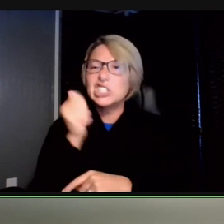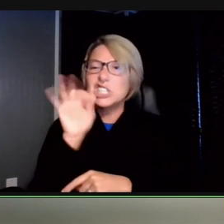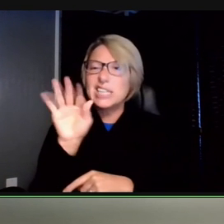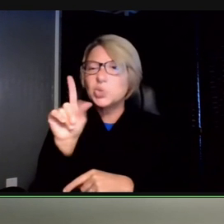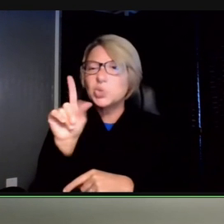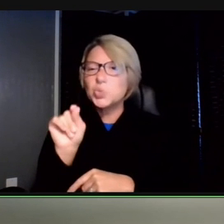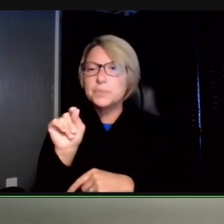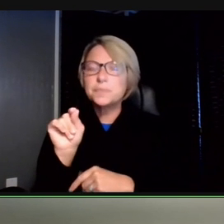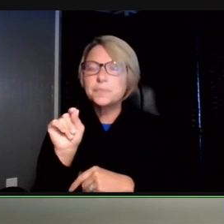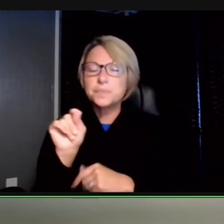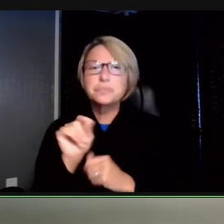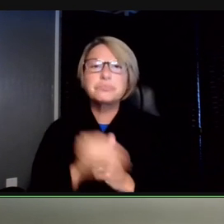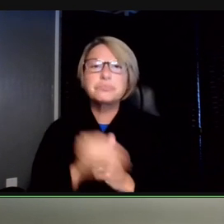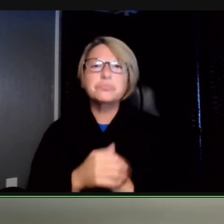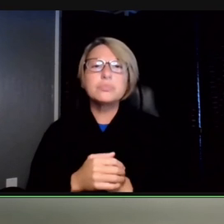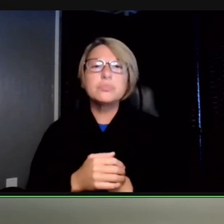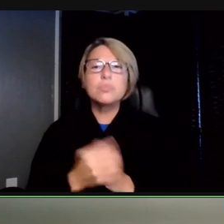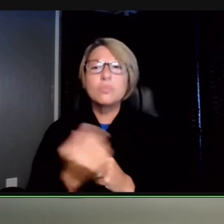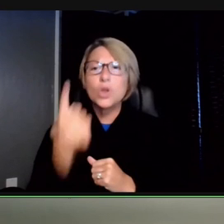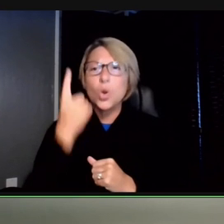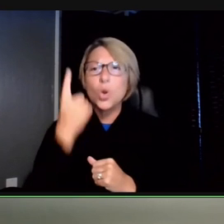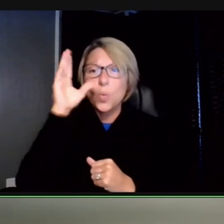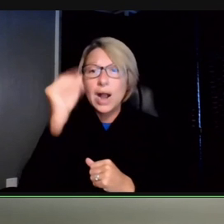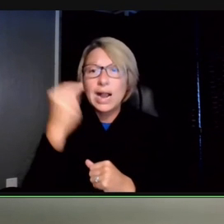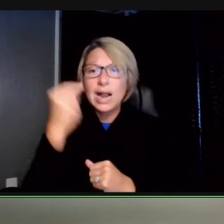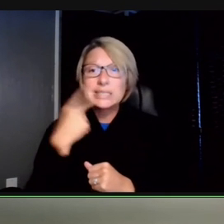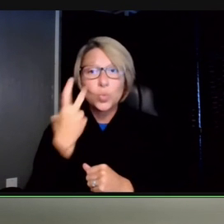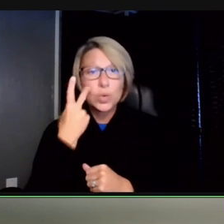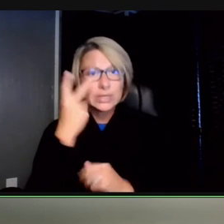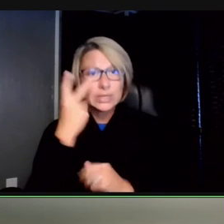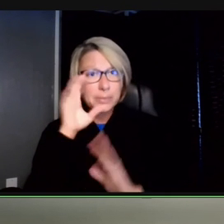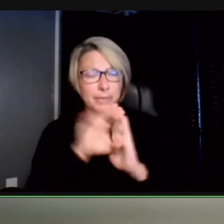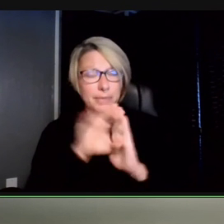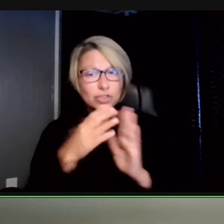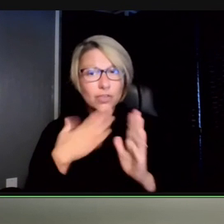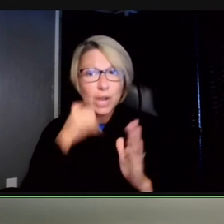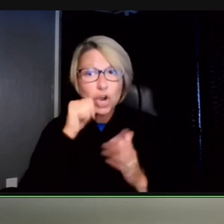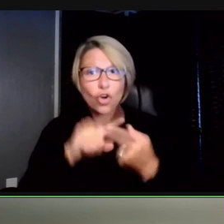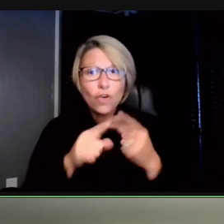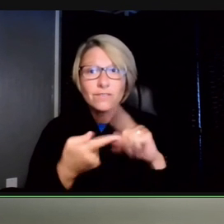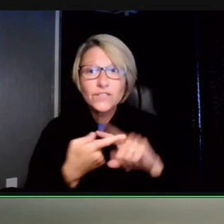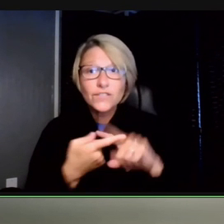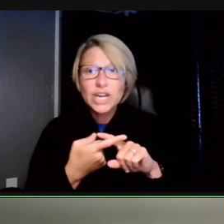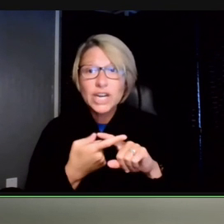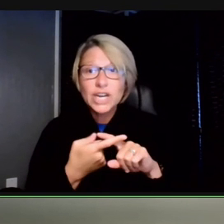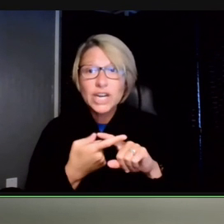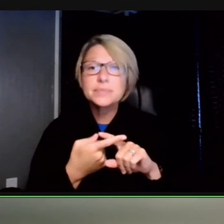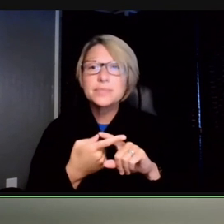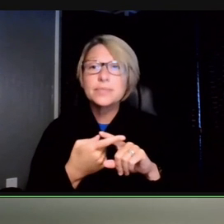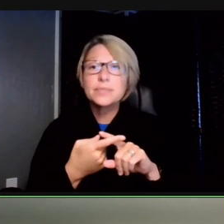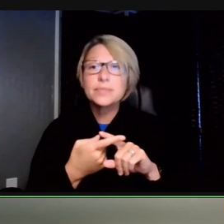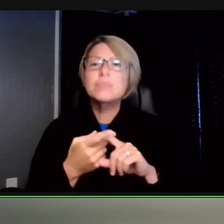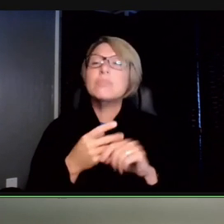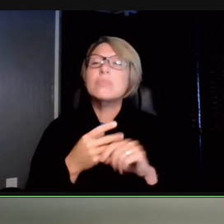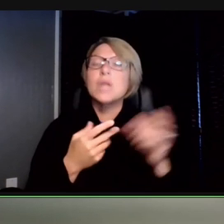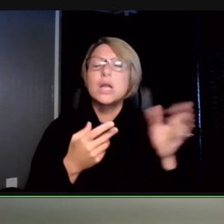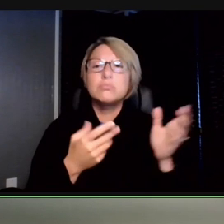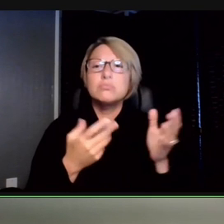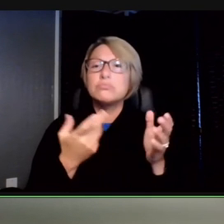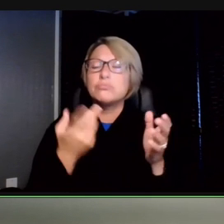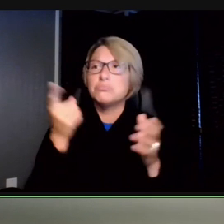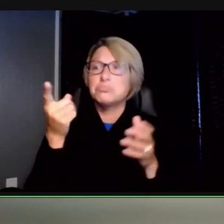guy um, said, "Do you want to see a picture of my girlfriend?" And she had taken a picture of herself